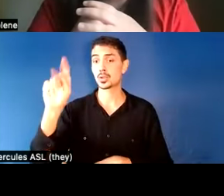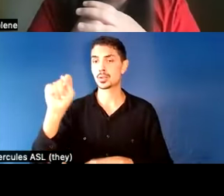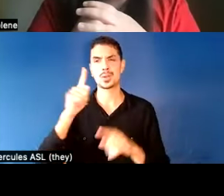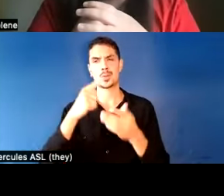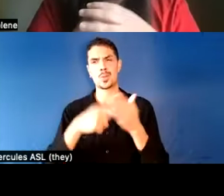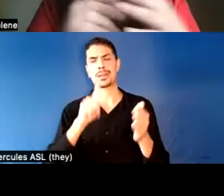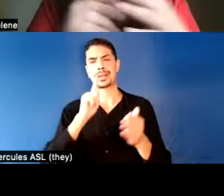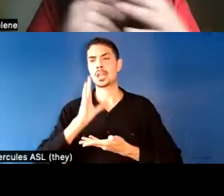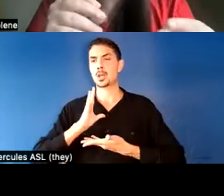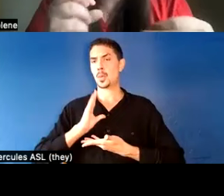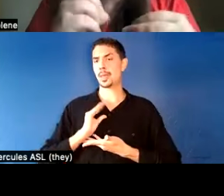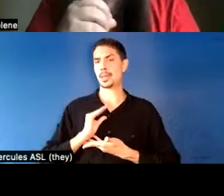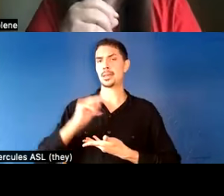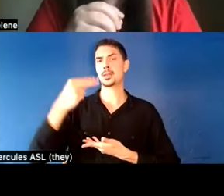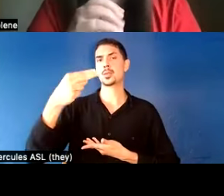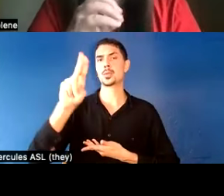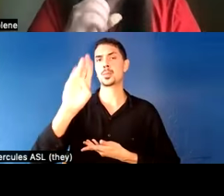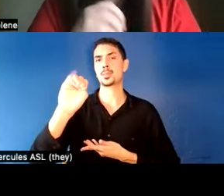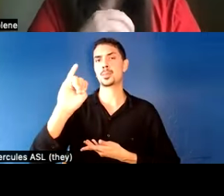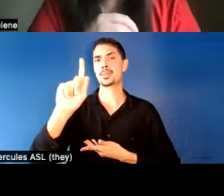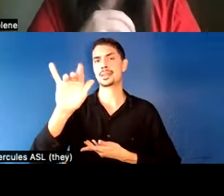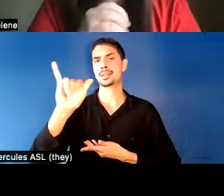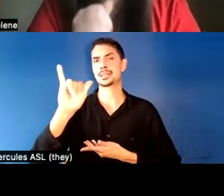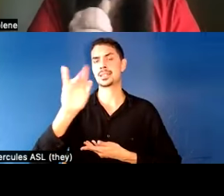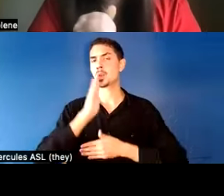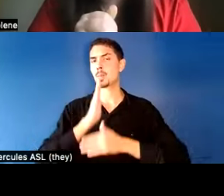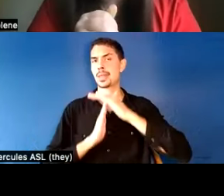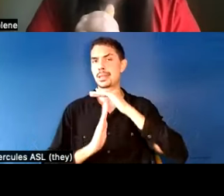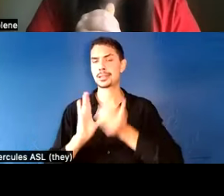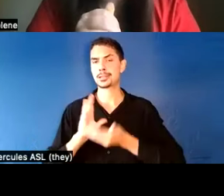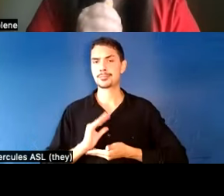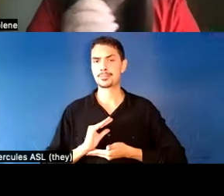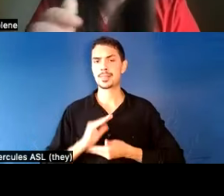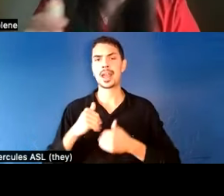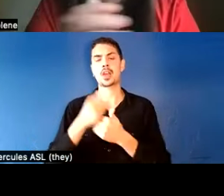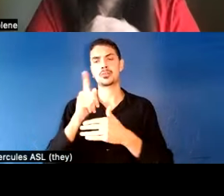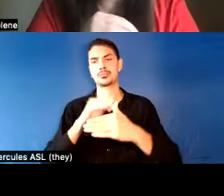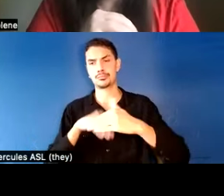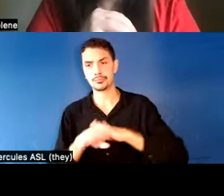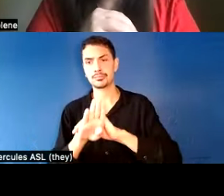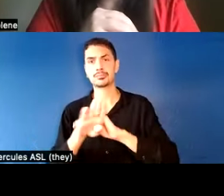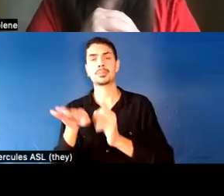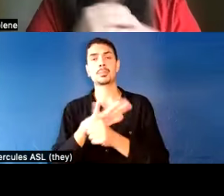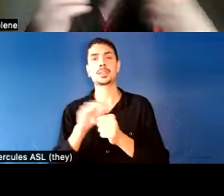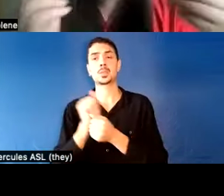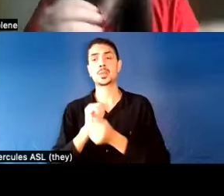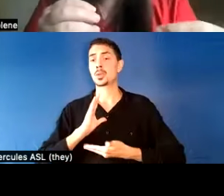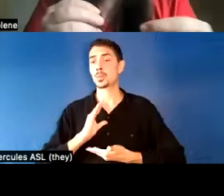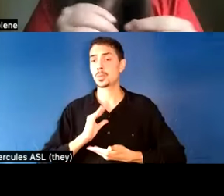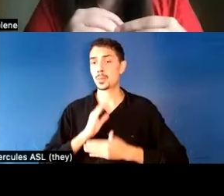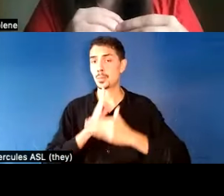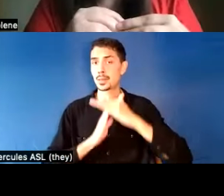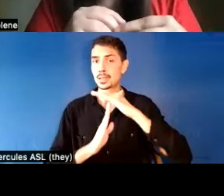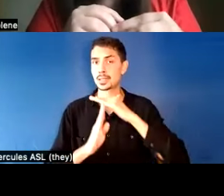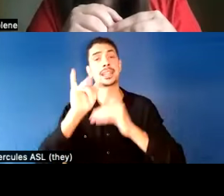really look like within a SART, and how, if you came into spaces with humility, would that shift the way that you were all